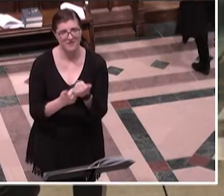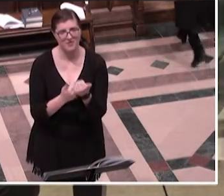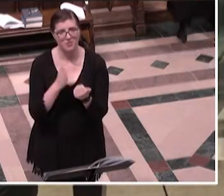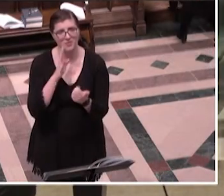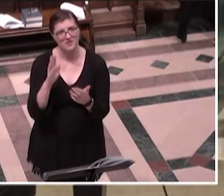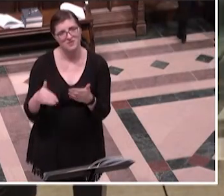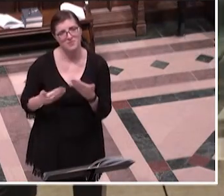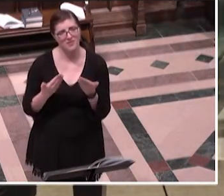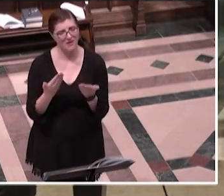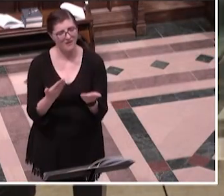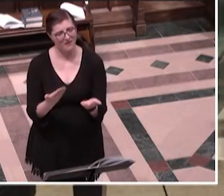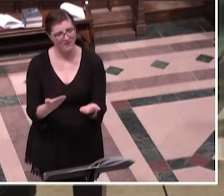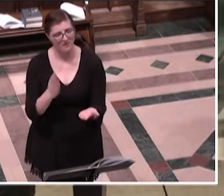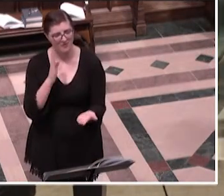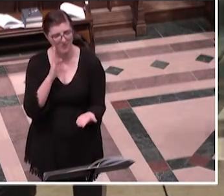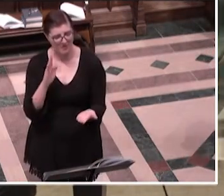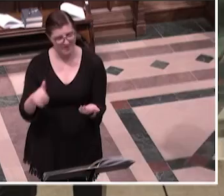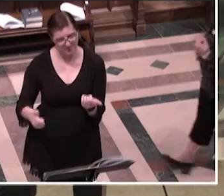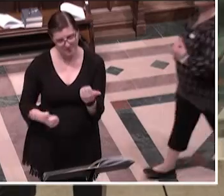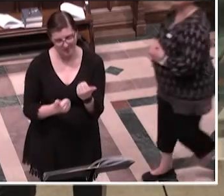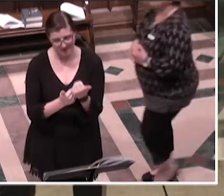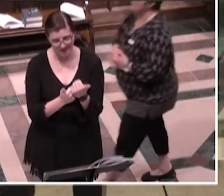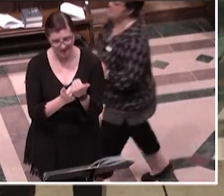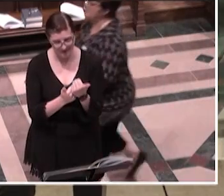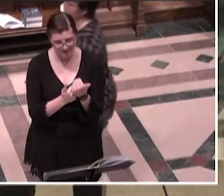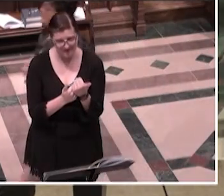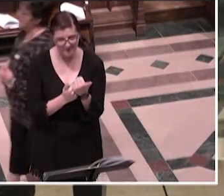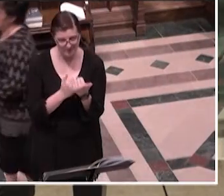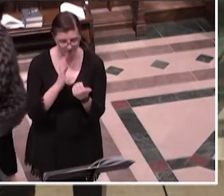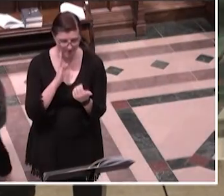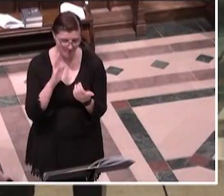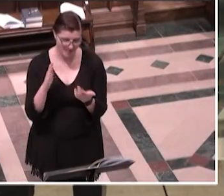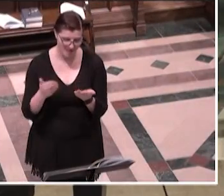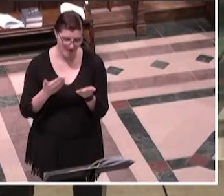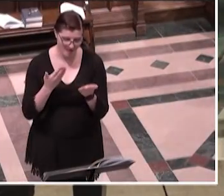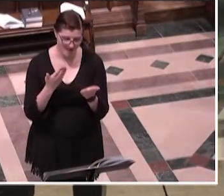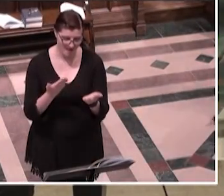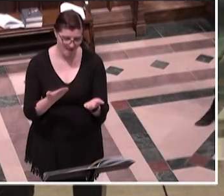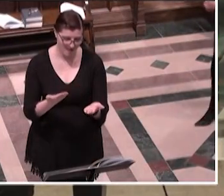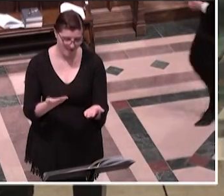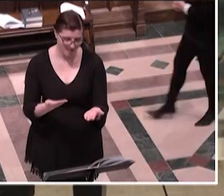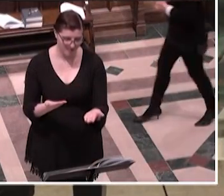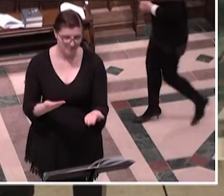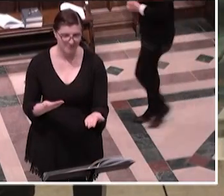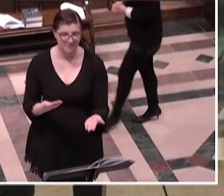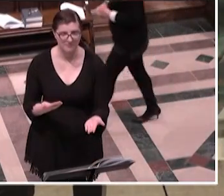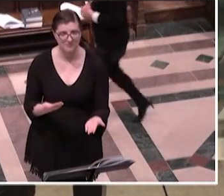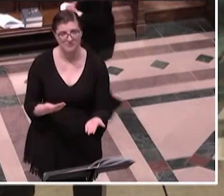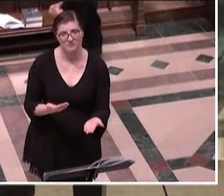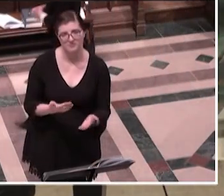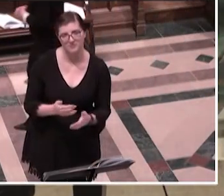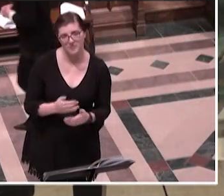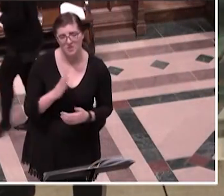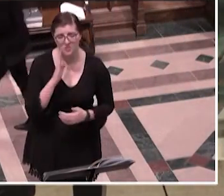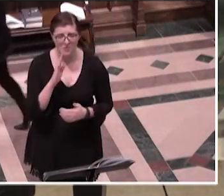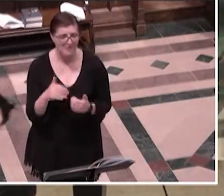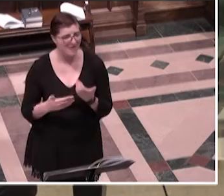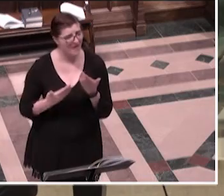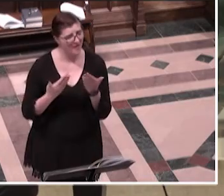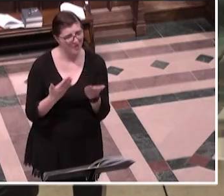supply, he will supply, he will supply, he will supply. He